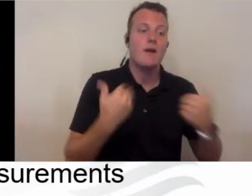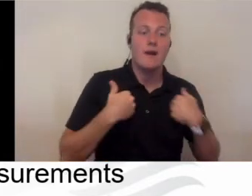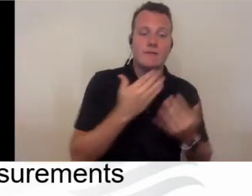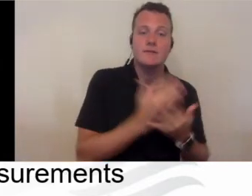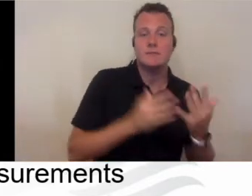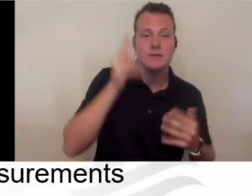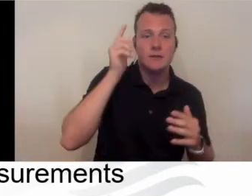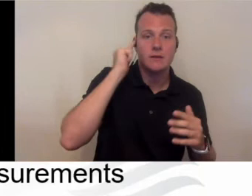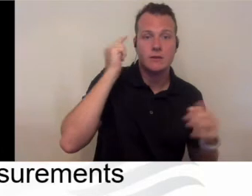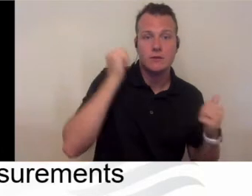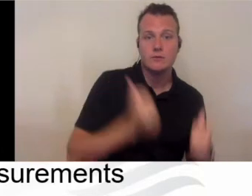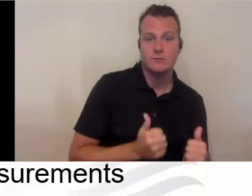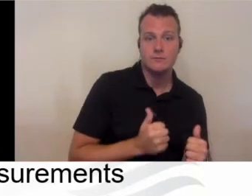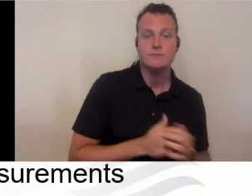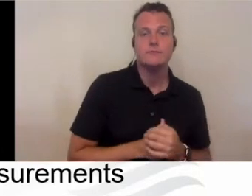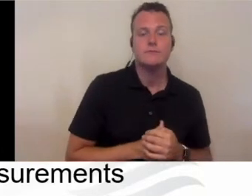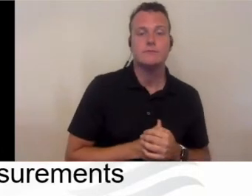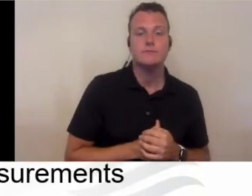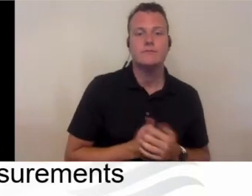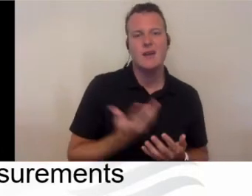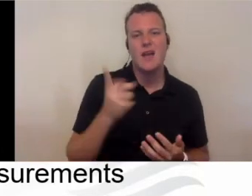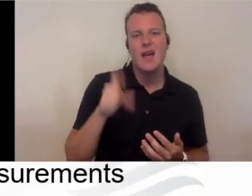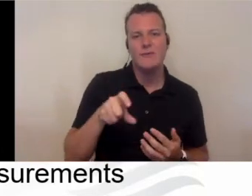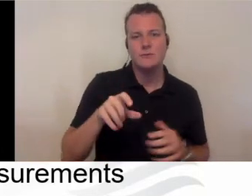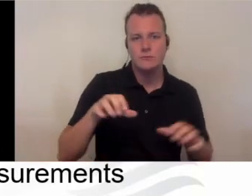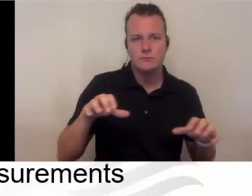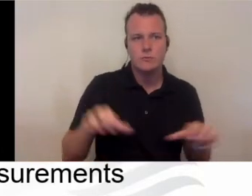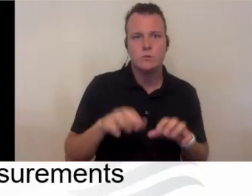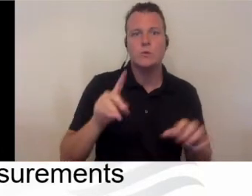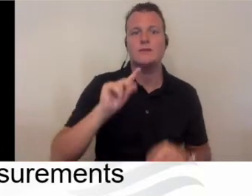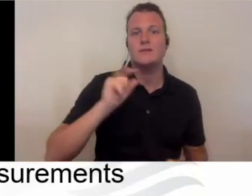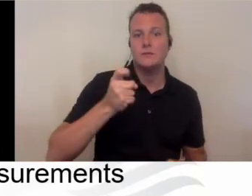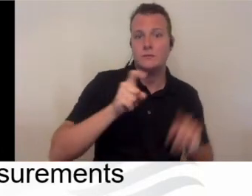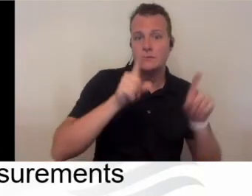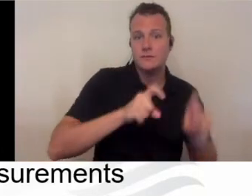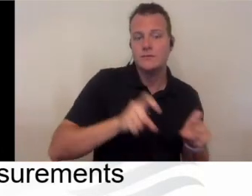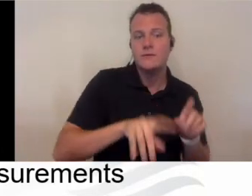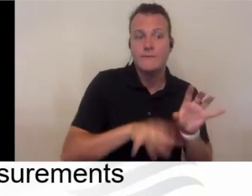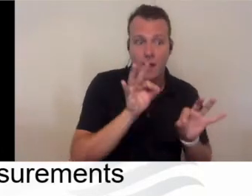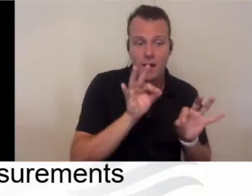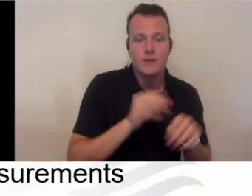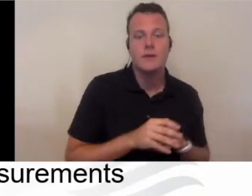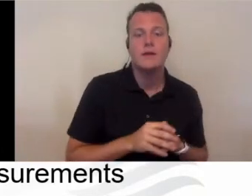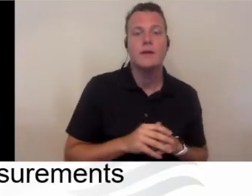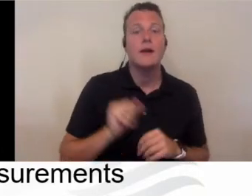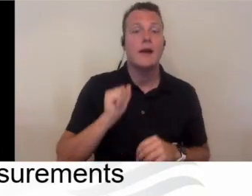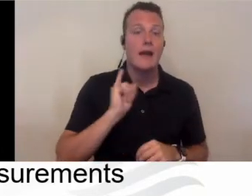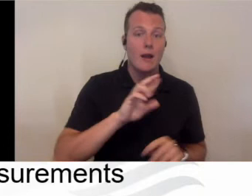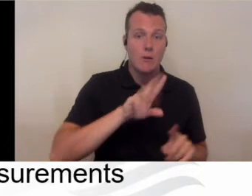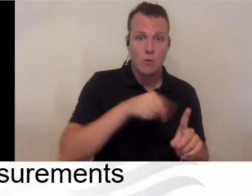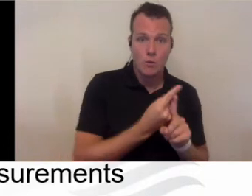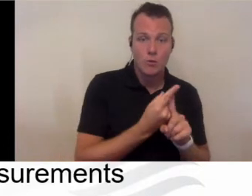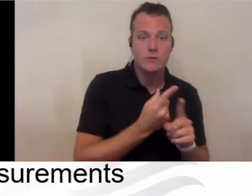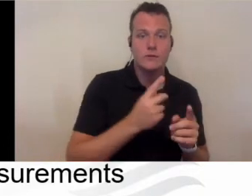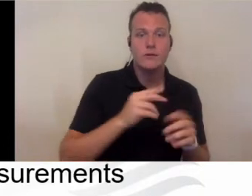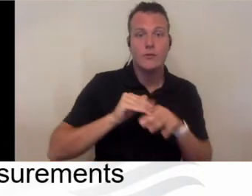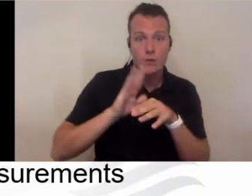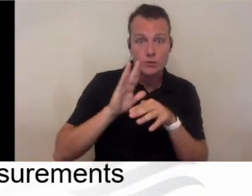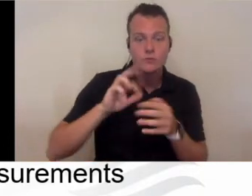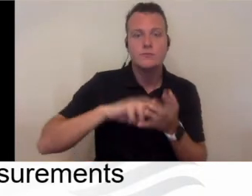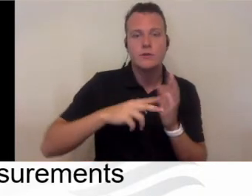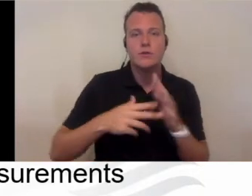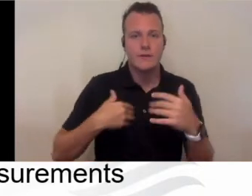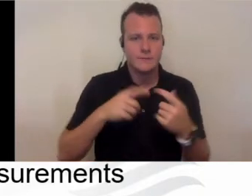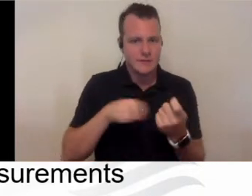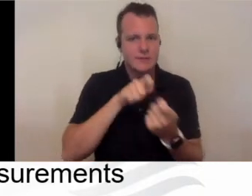do a diagnostic in order to find that out. So air only is threshold. That means you have discrete